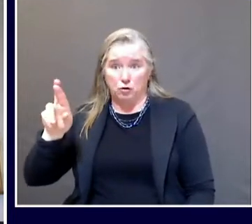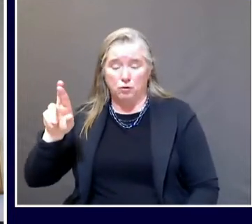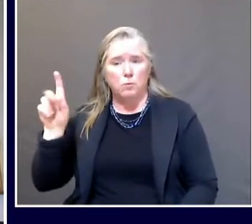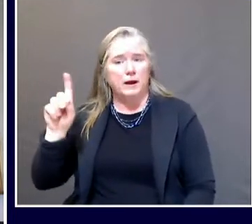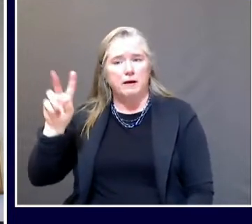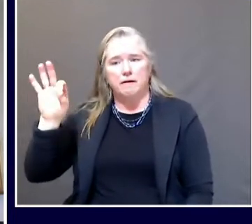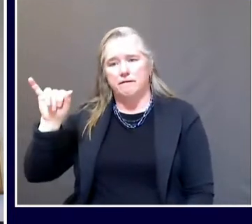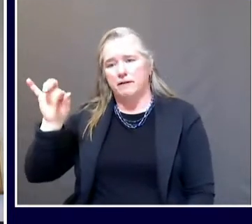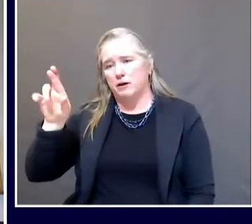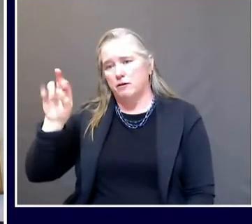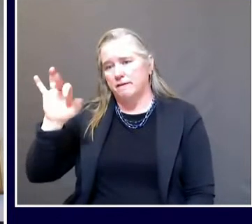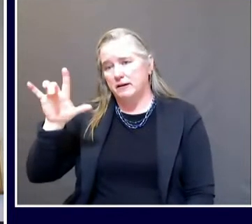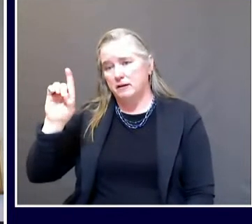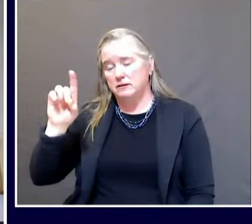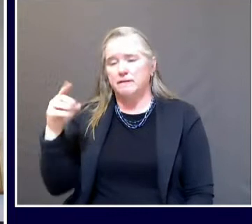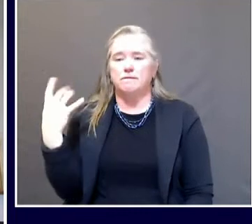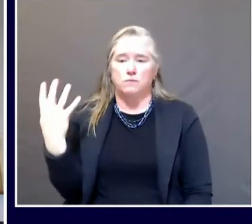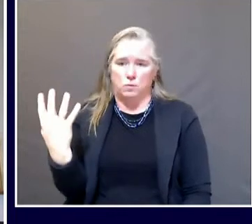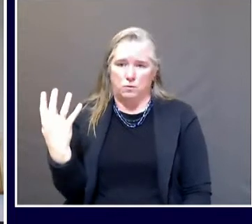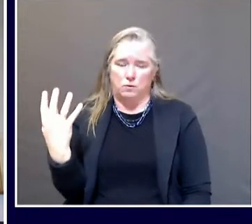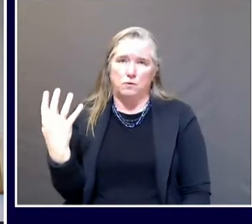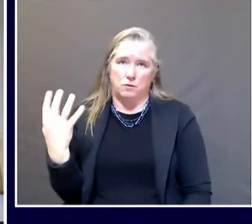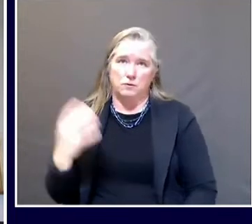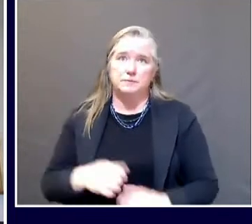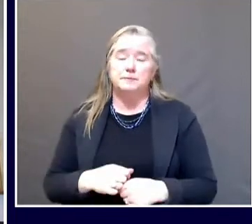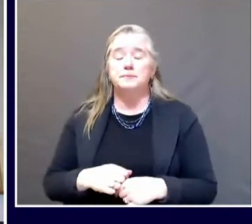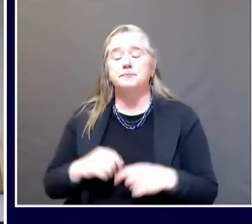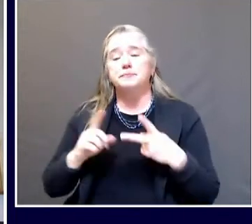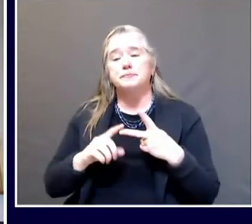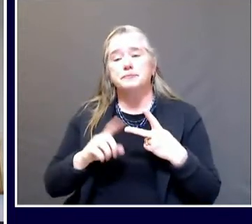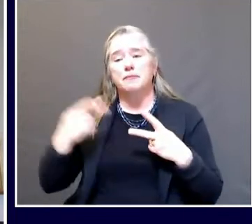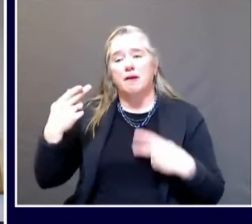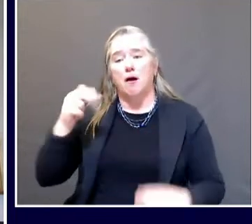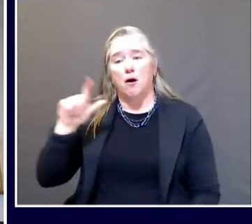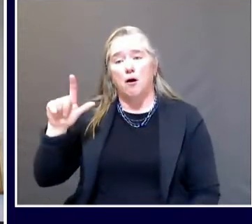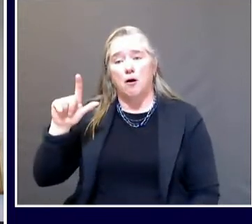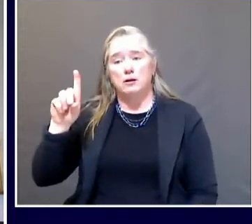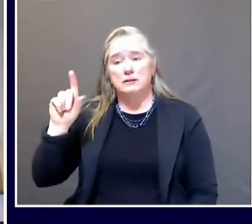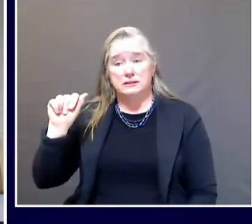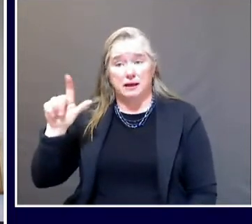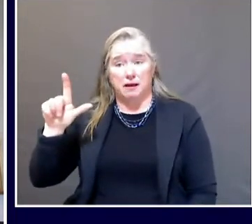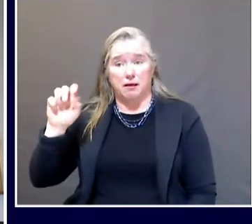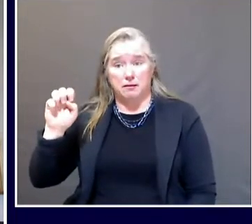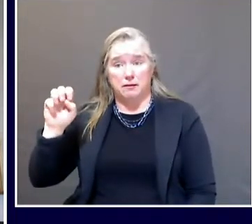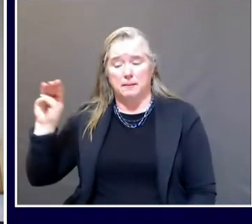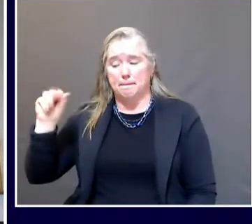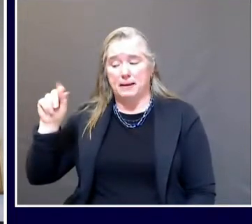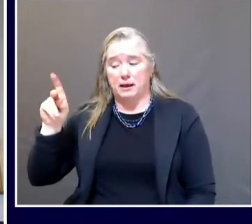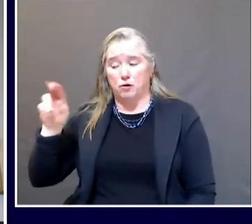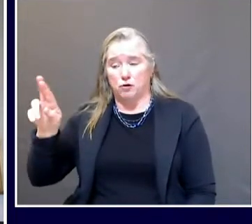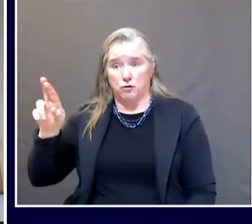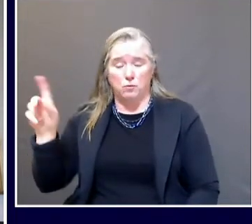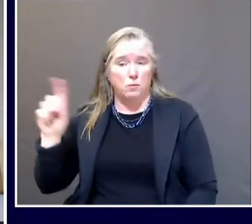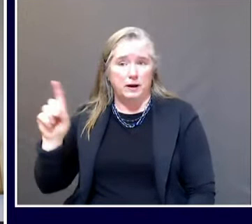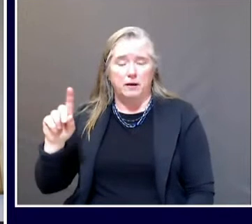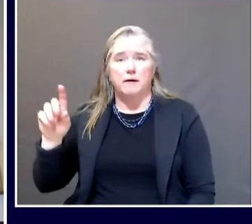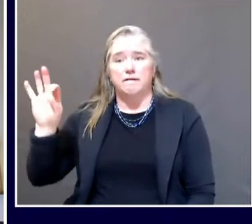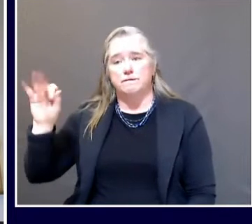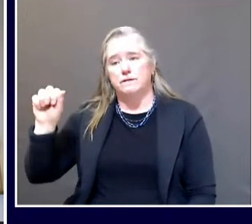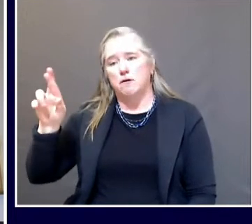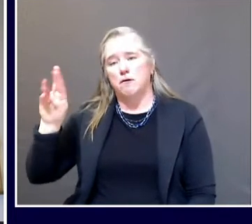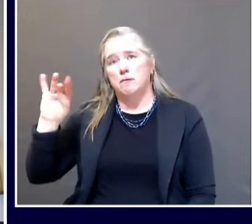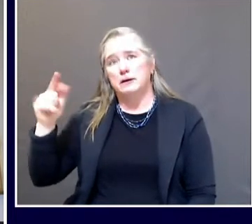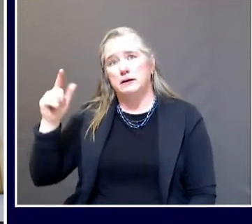4 cases, and another investigation at Halldale Manor in Farmingdale, where we are aware of